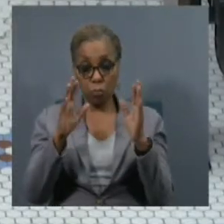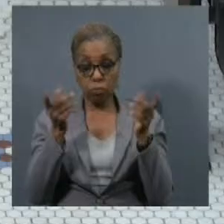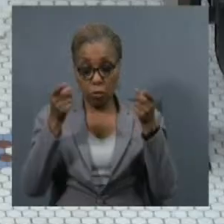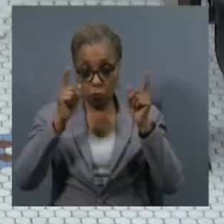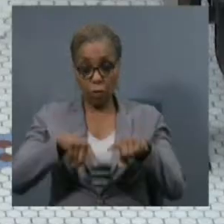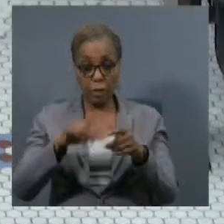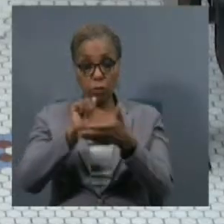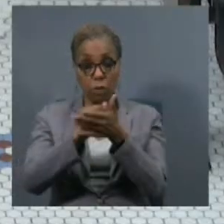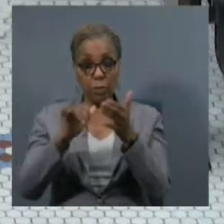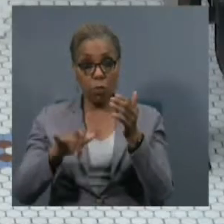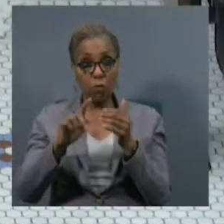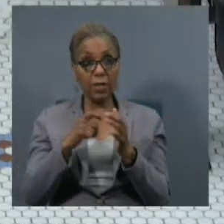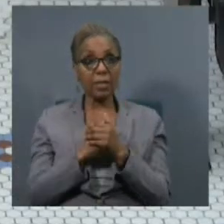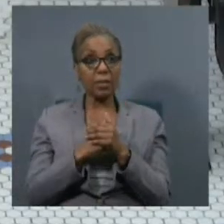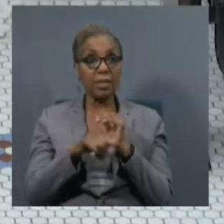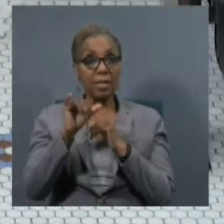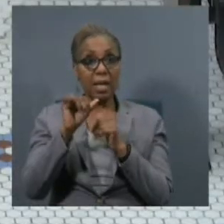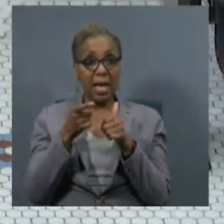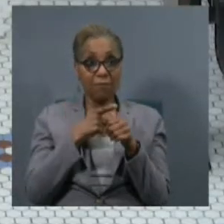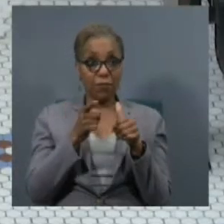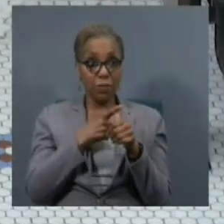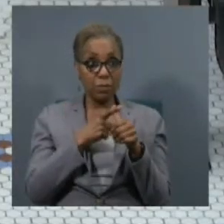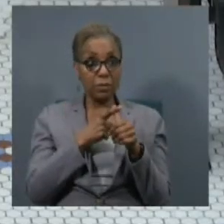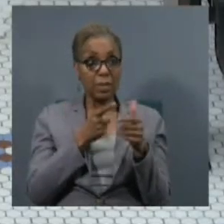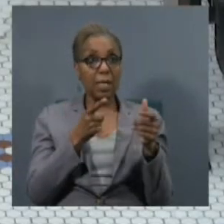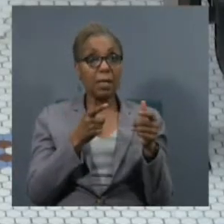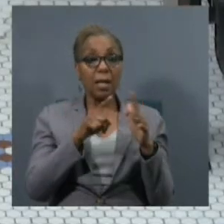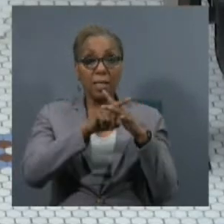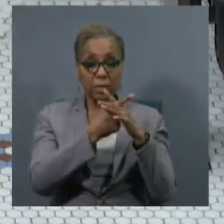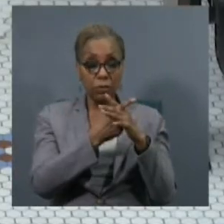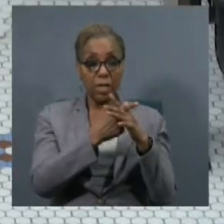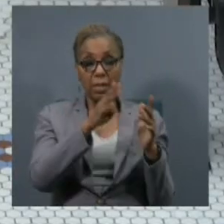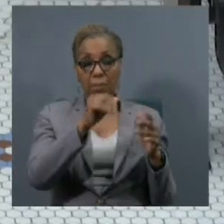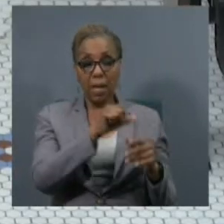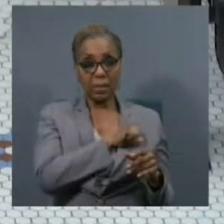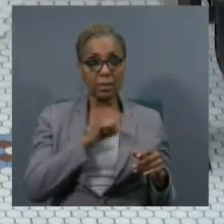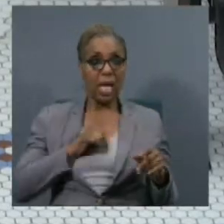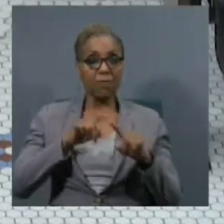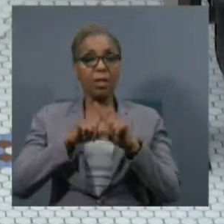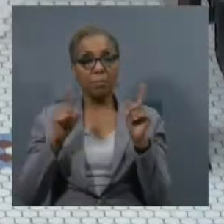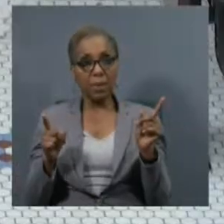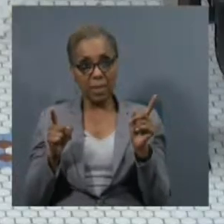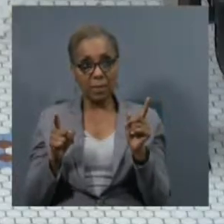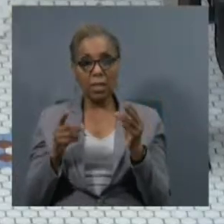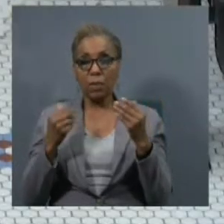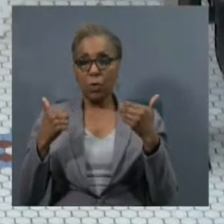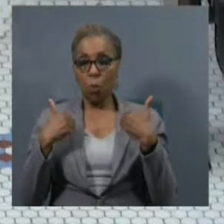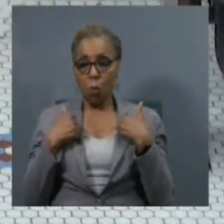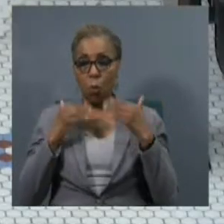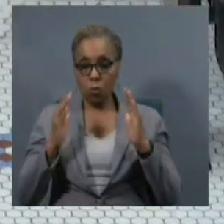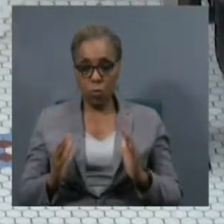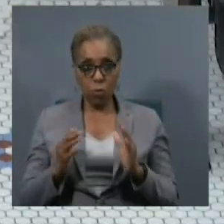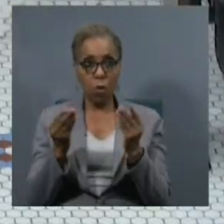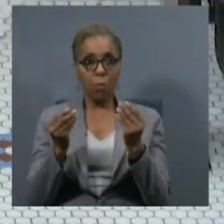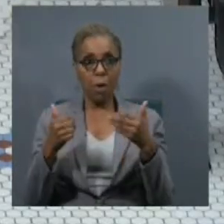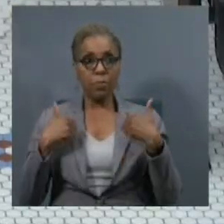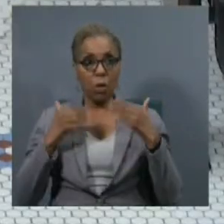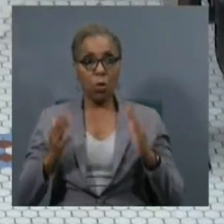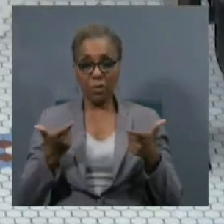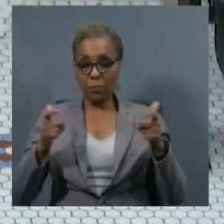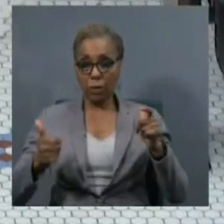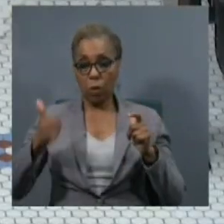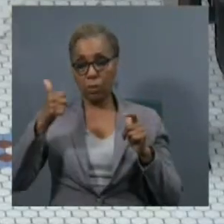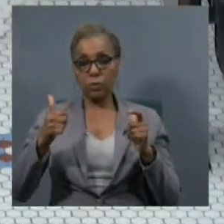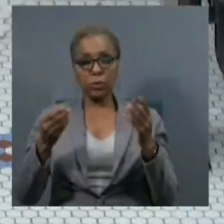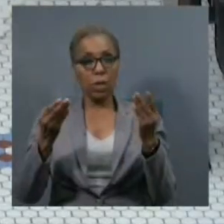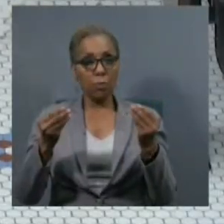it. This was originally initiated by staff, but the property owner, the largest property